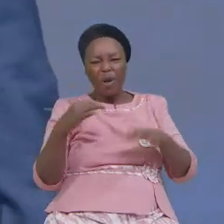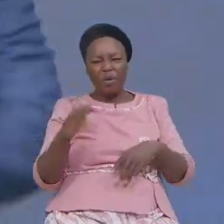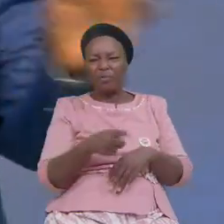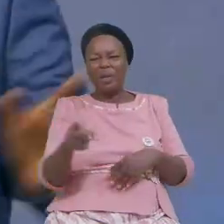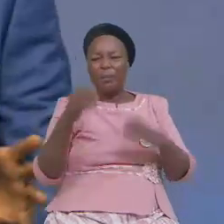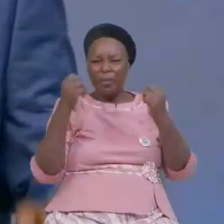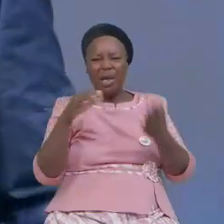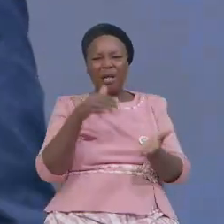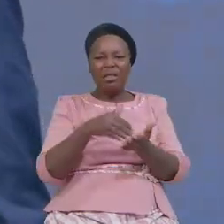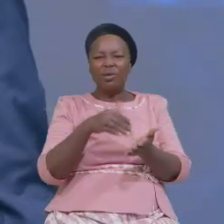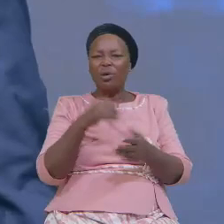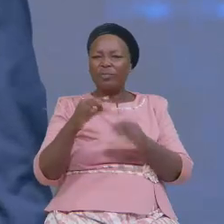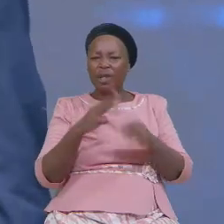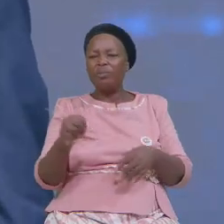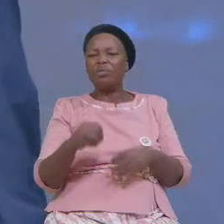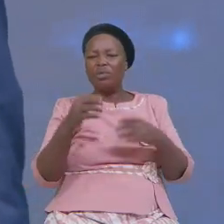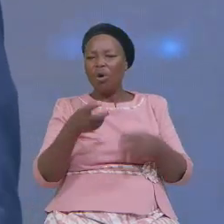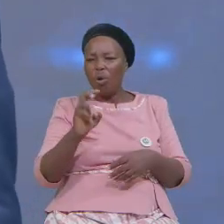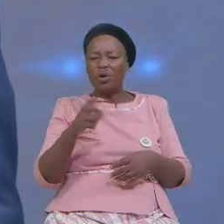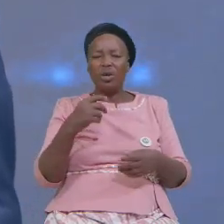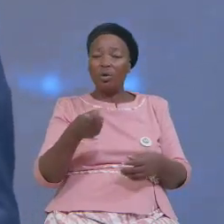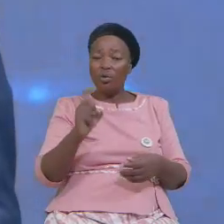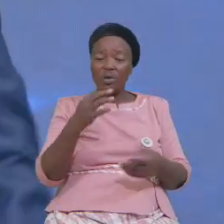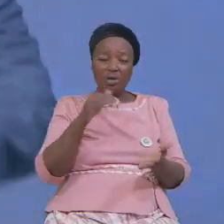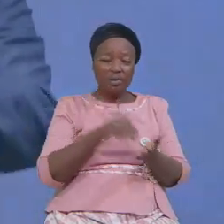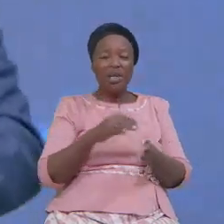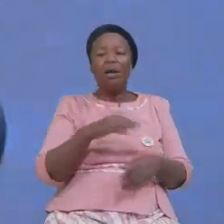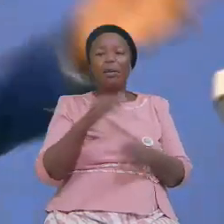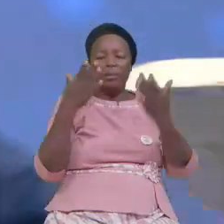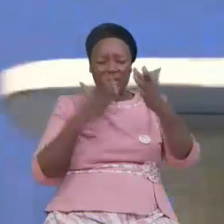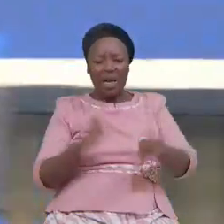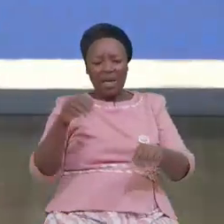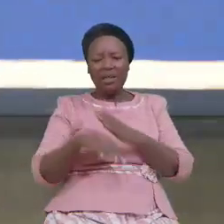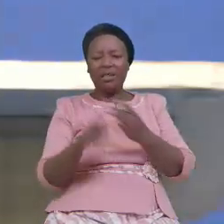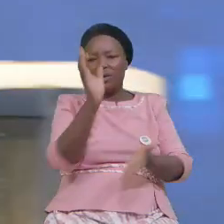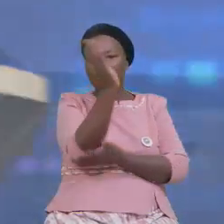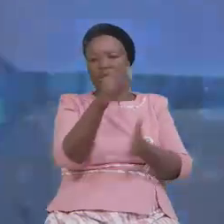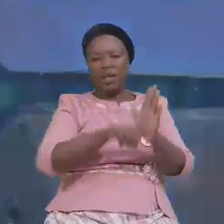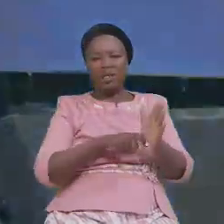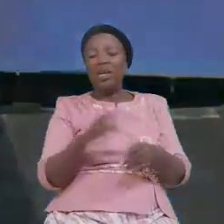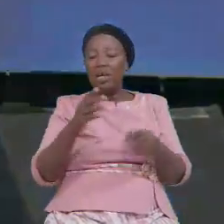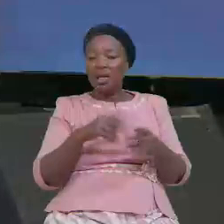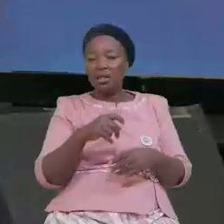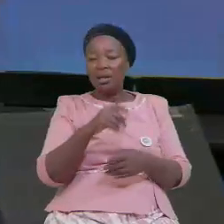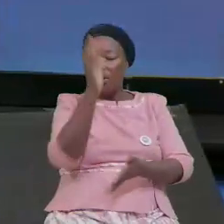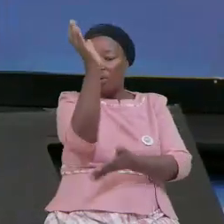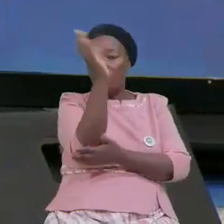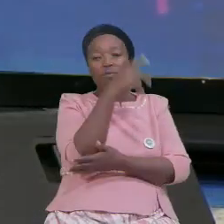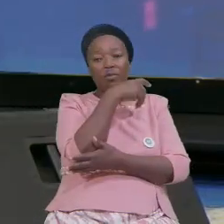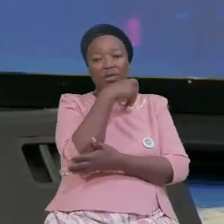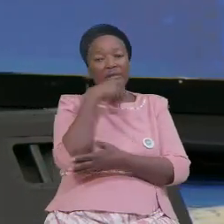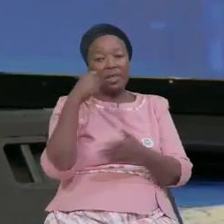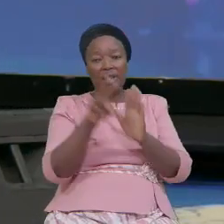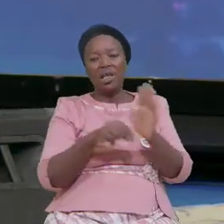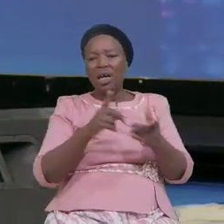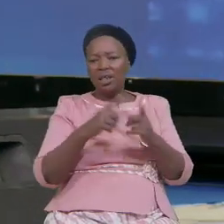them, hundreds of thousands, perished in the wilderness. And he got to the land of Canaan. Read the book of Judges.